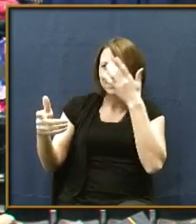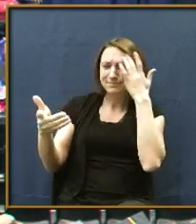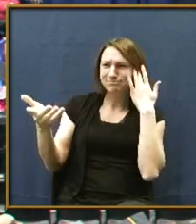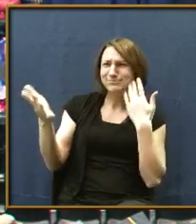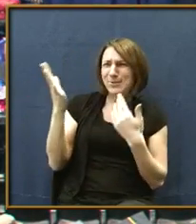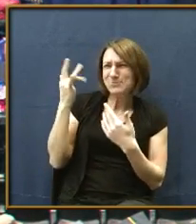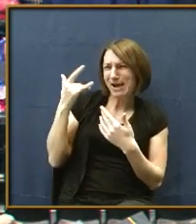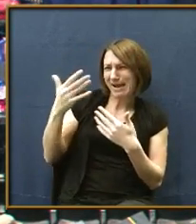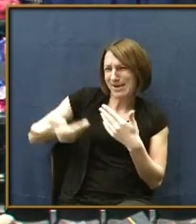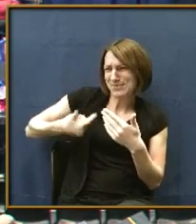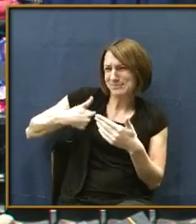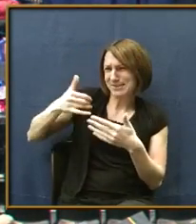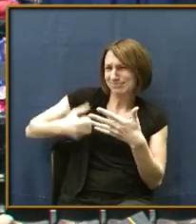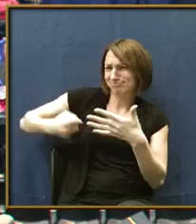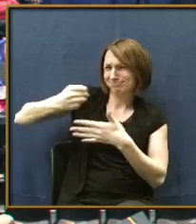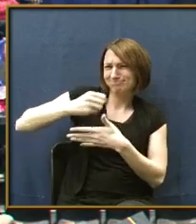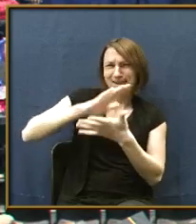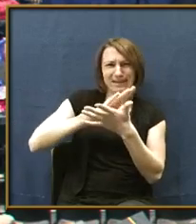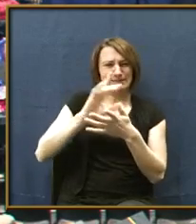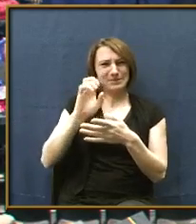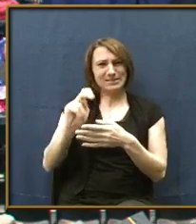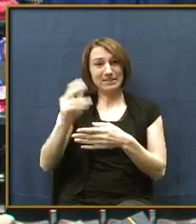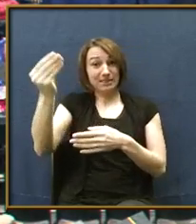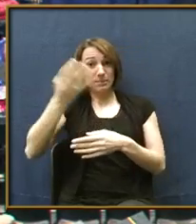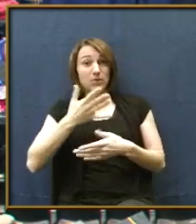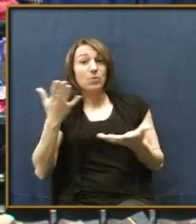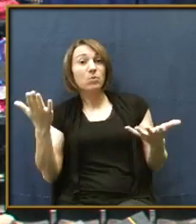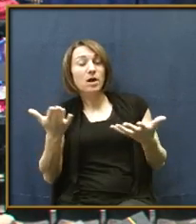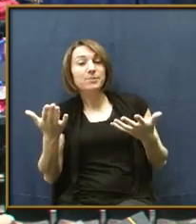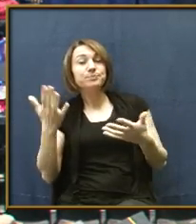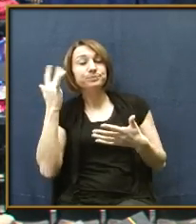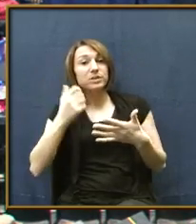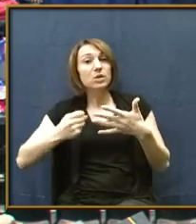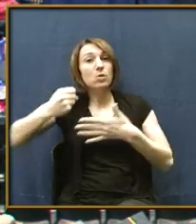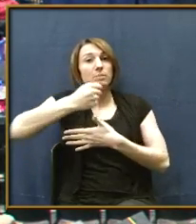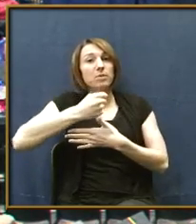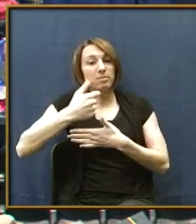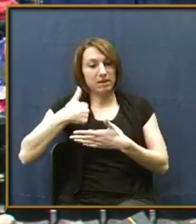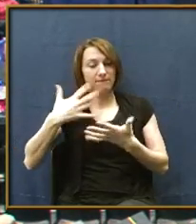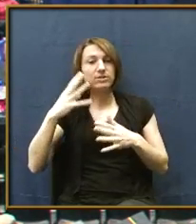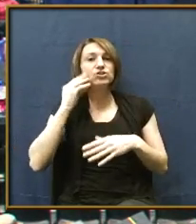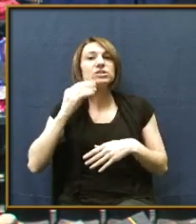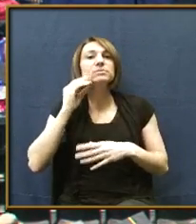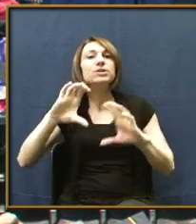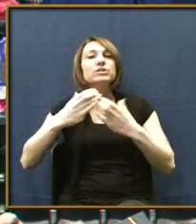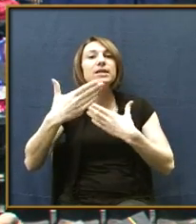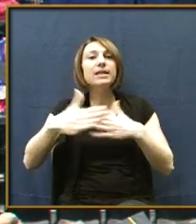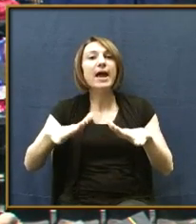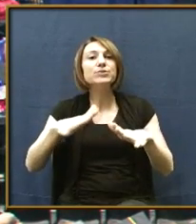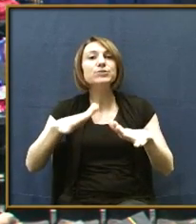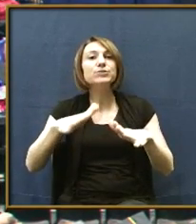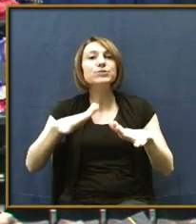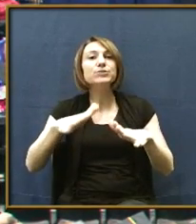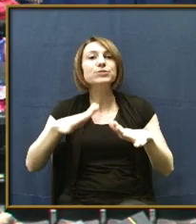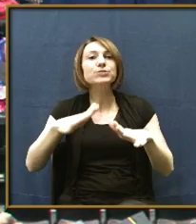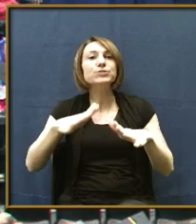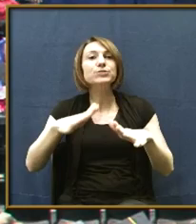with me that he had promoted me to that position because I had experience in the classroom, had command for the